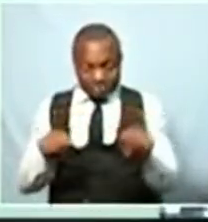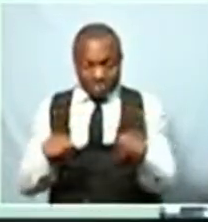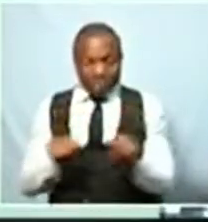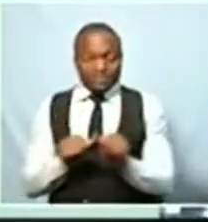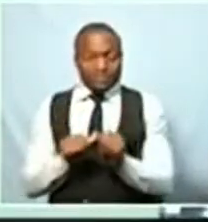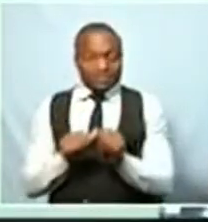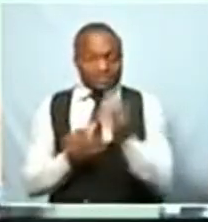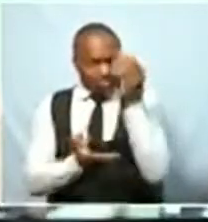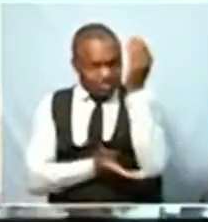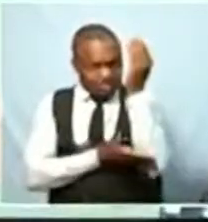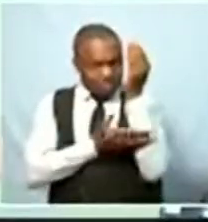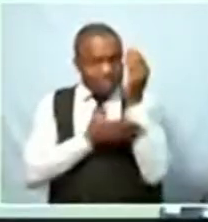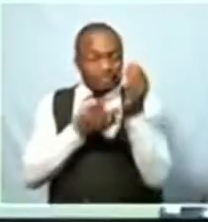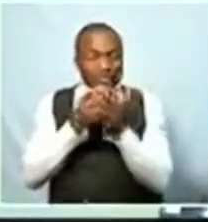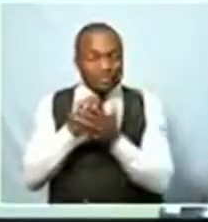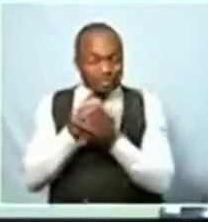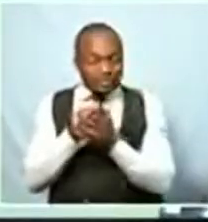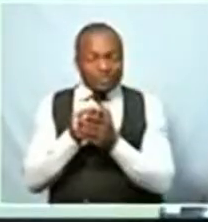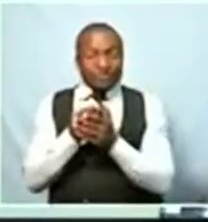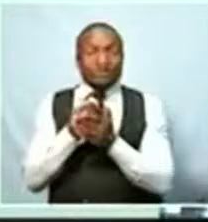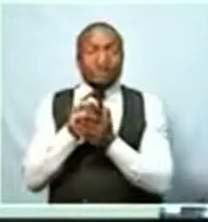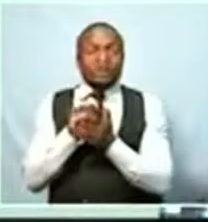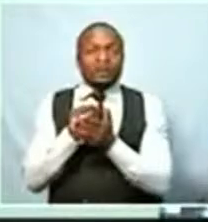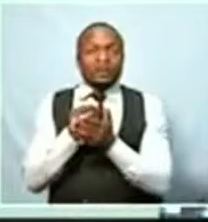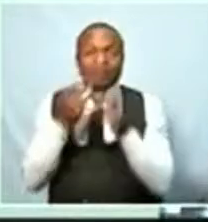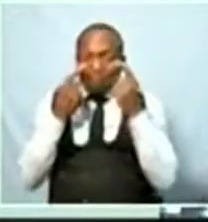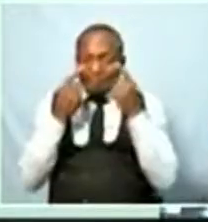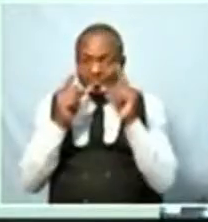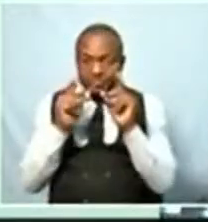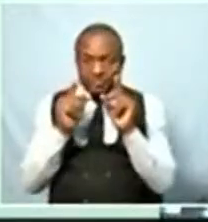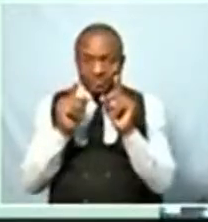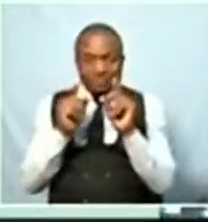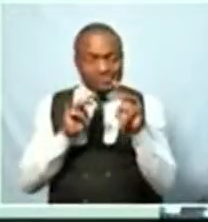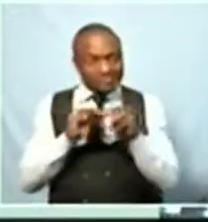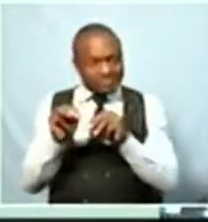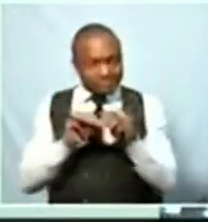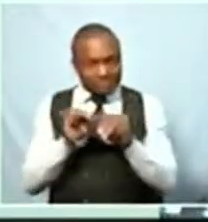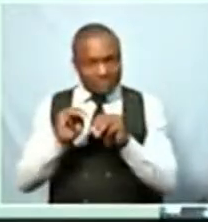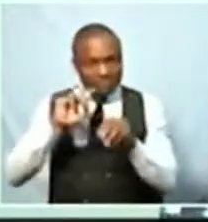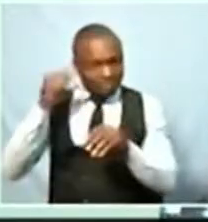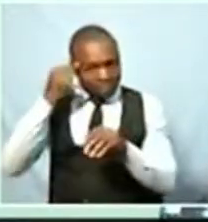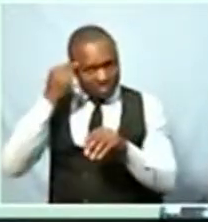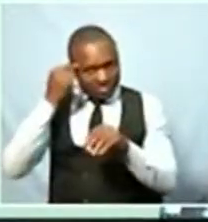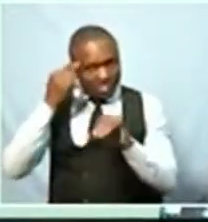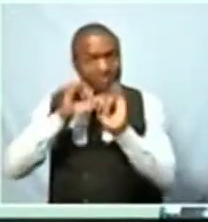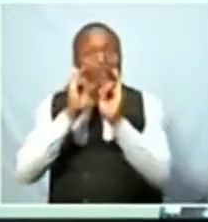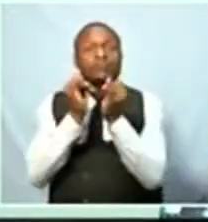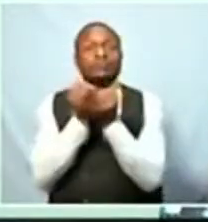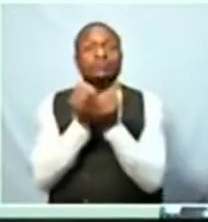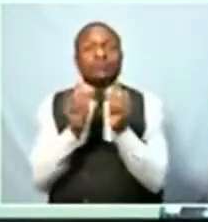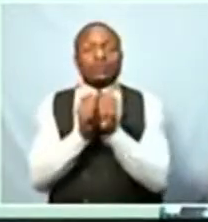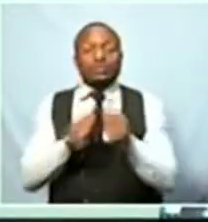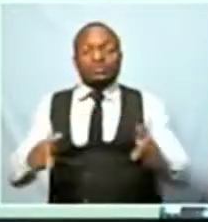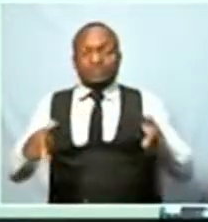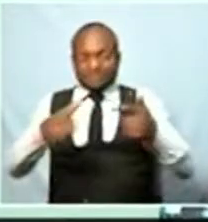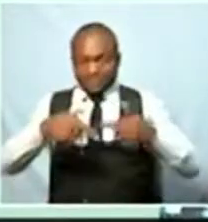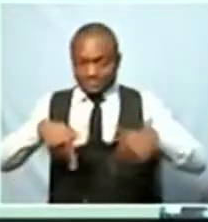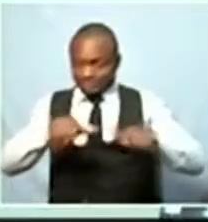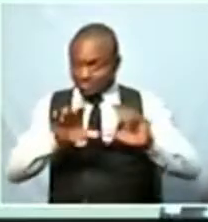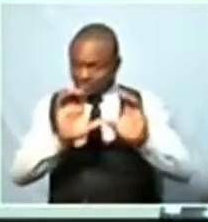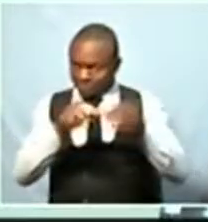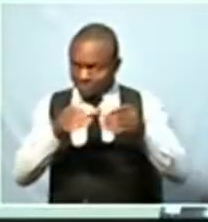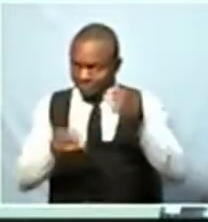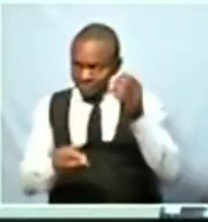in enhancing public finances management in government ministries, provinces and spending agencies and local authorities, a total